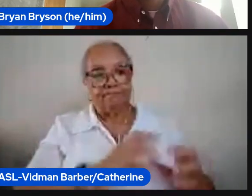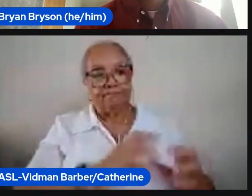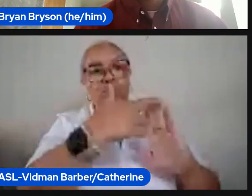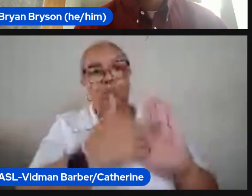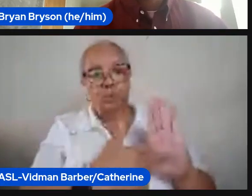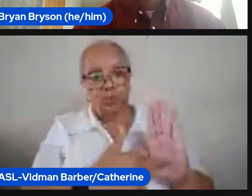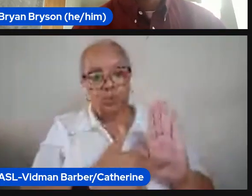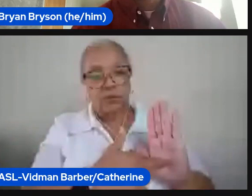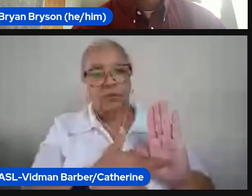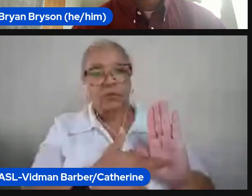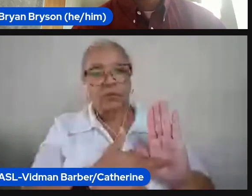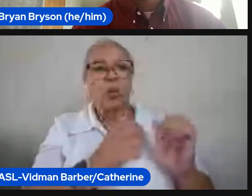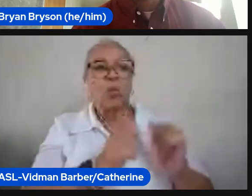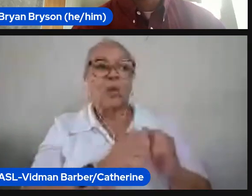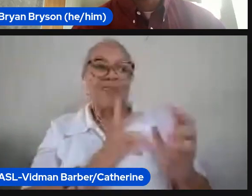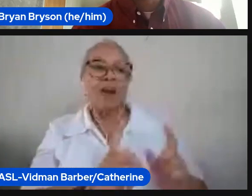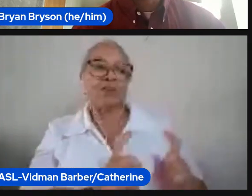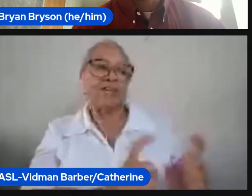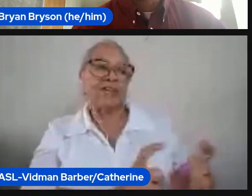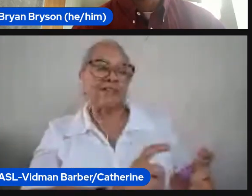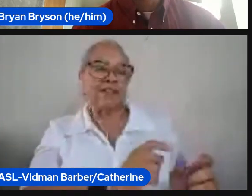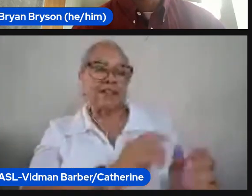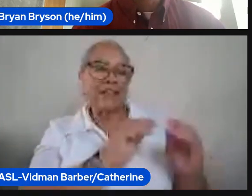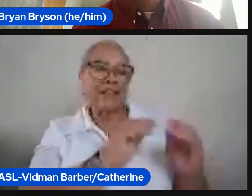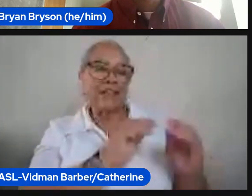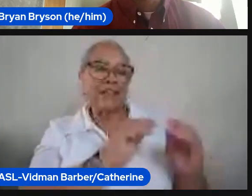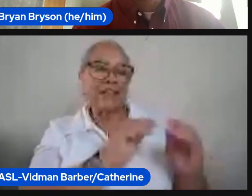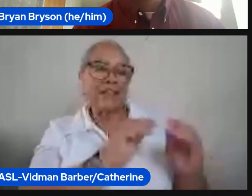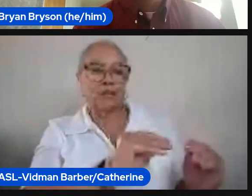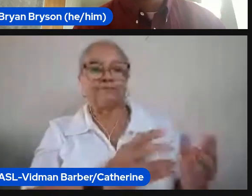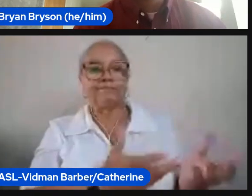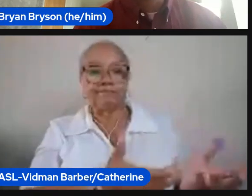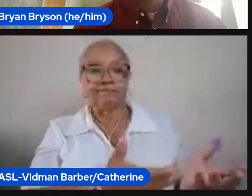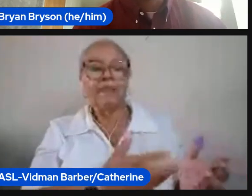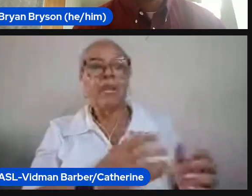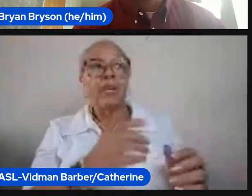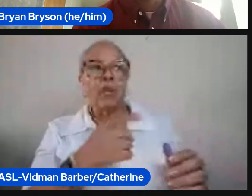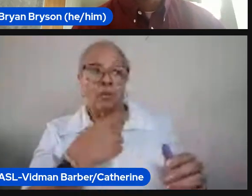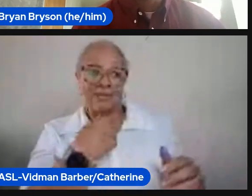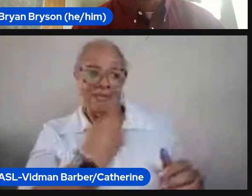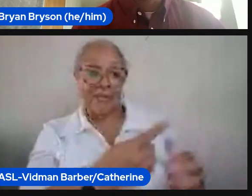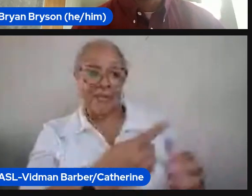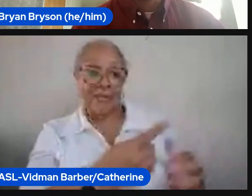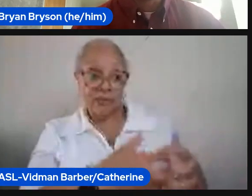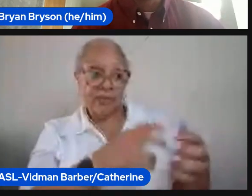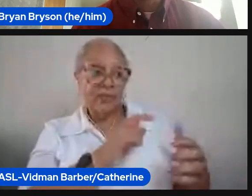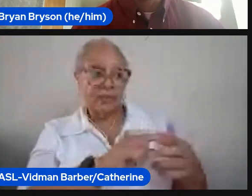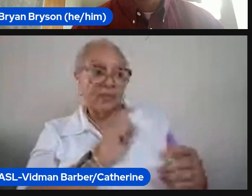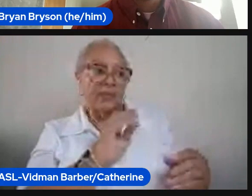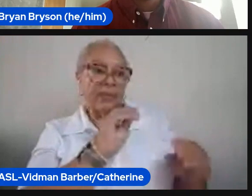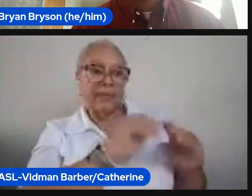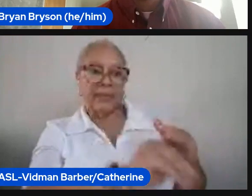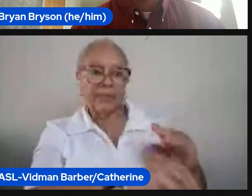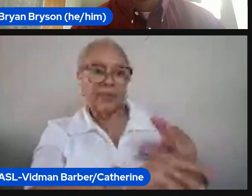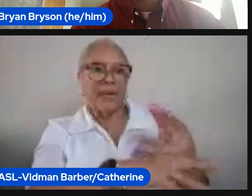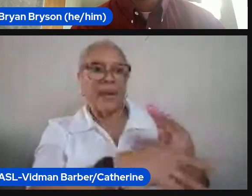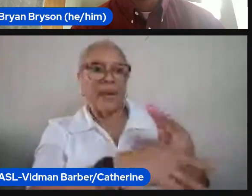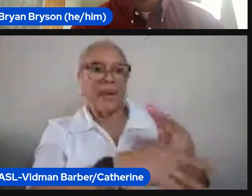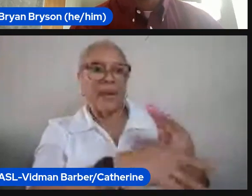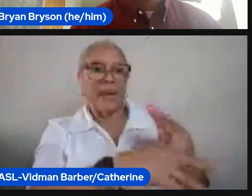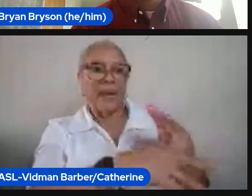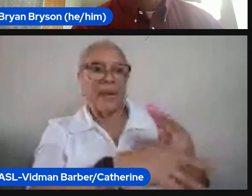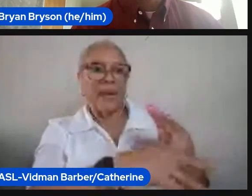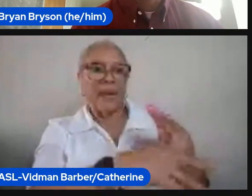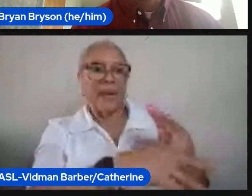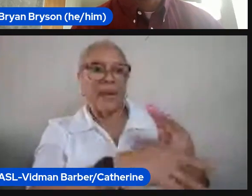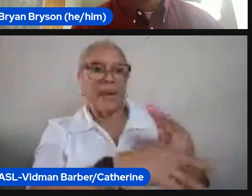rules without giving it explicit instruction, right? We're telling it, here's a set of perhaps input-output relationships in biology,